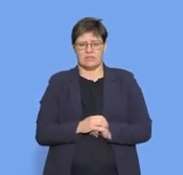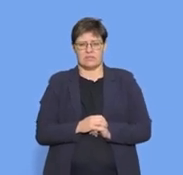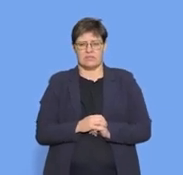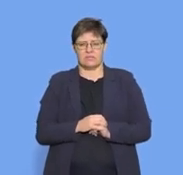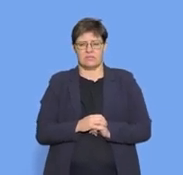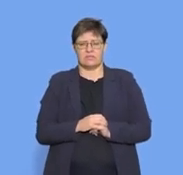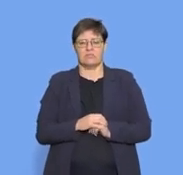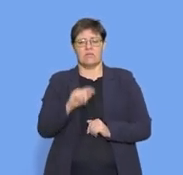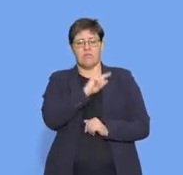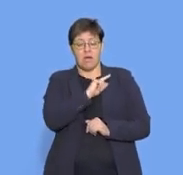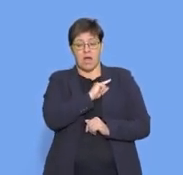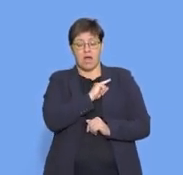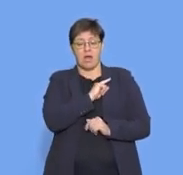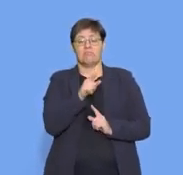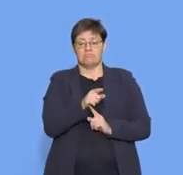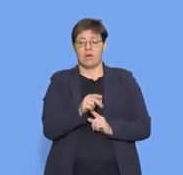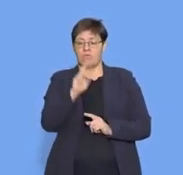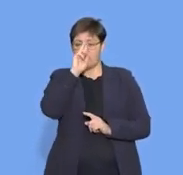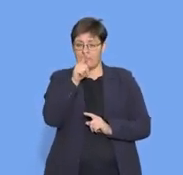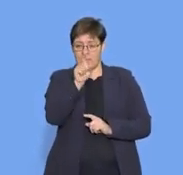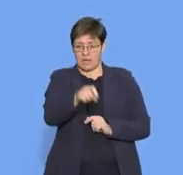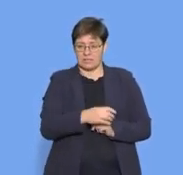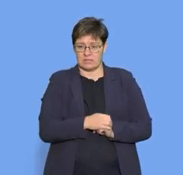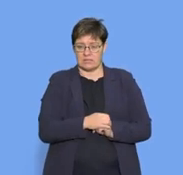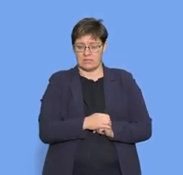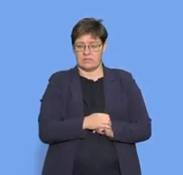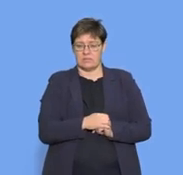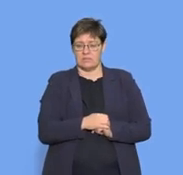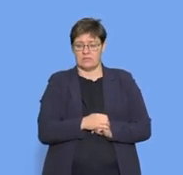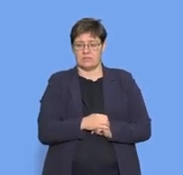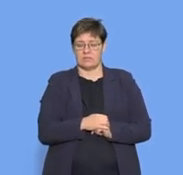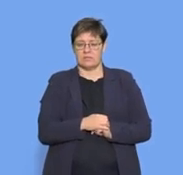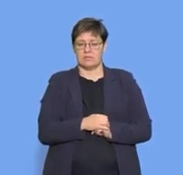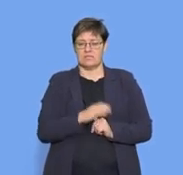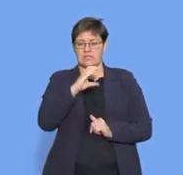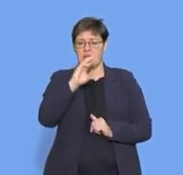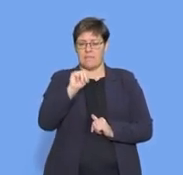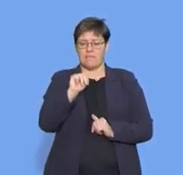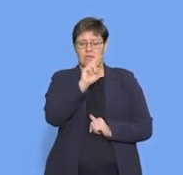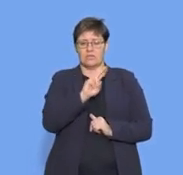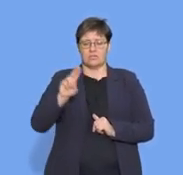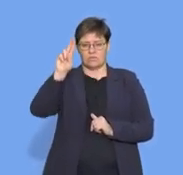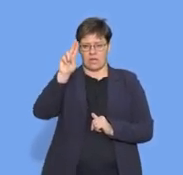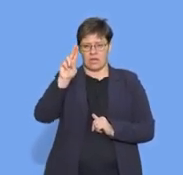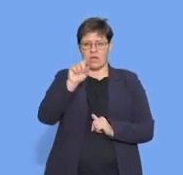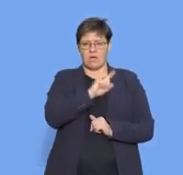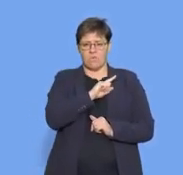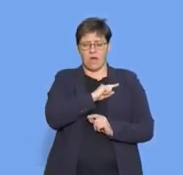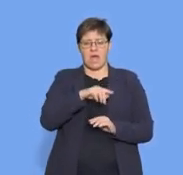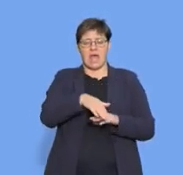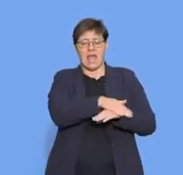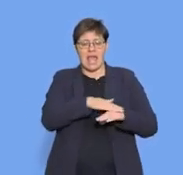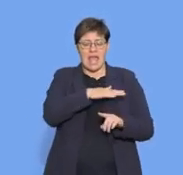your notes or in your books. It is very important that we remember this centimeters squared because it is still representing